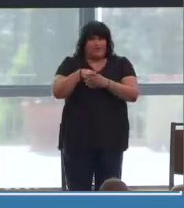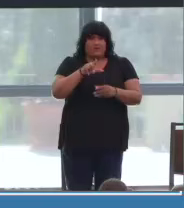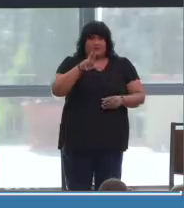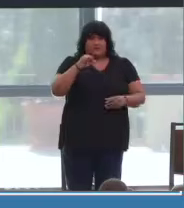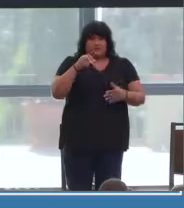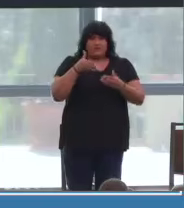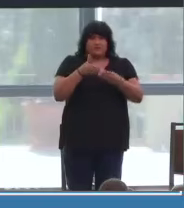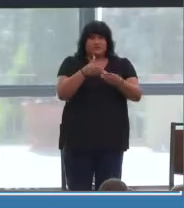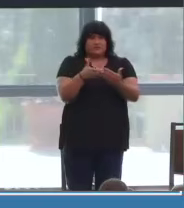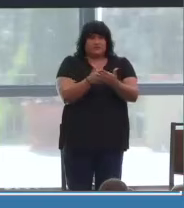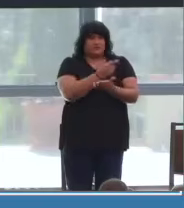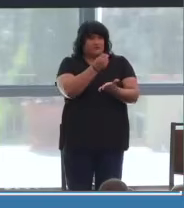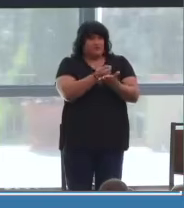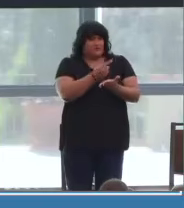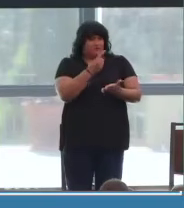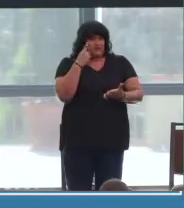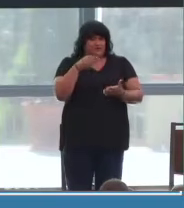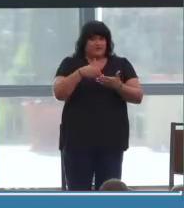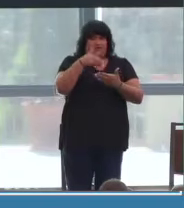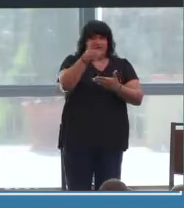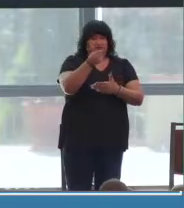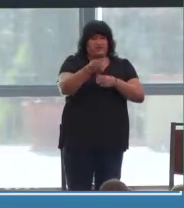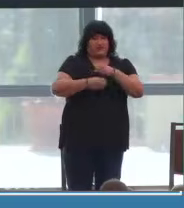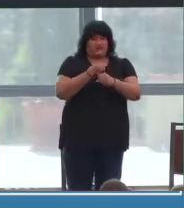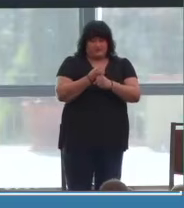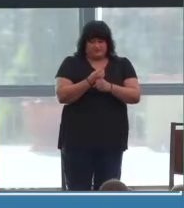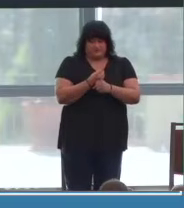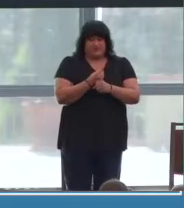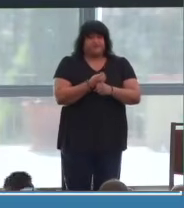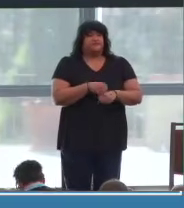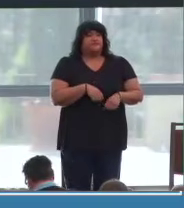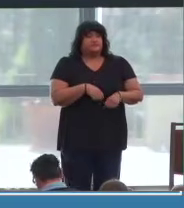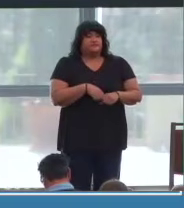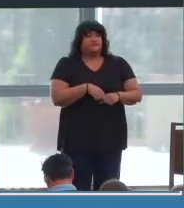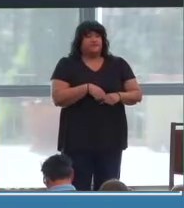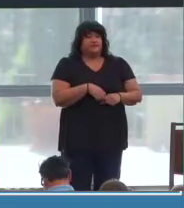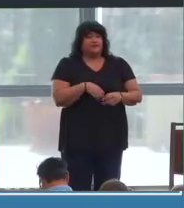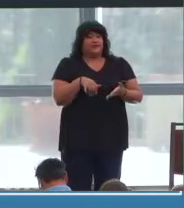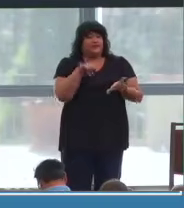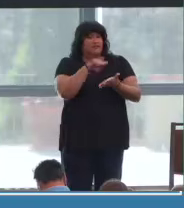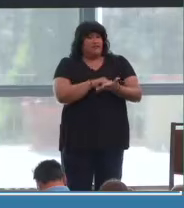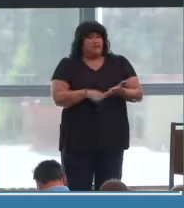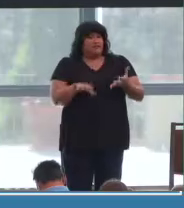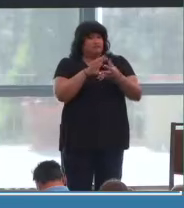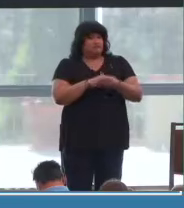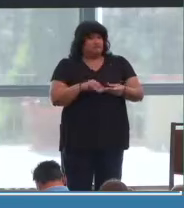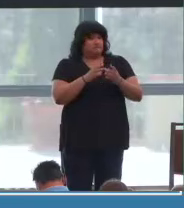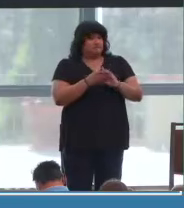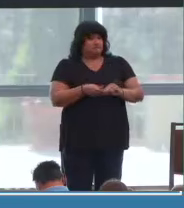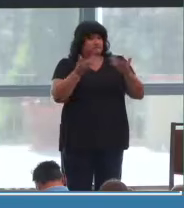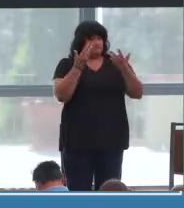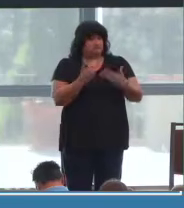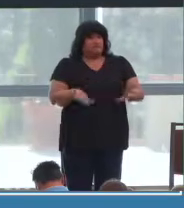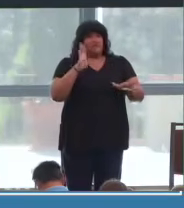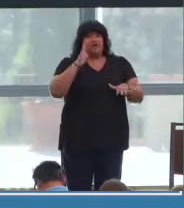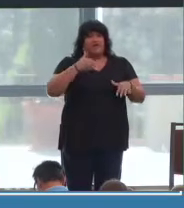new treatments over the next few years. So with that, we're going to have a